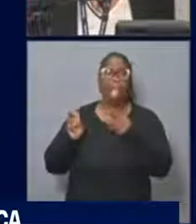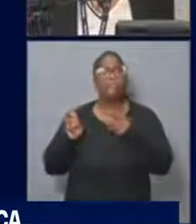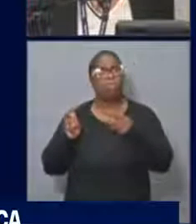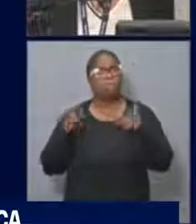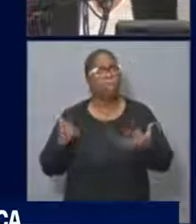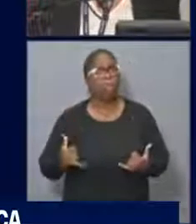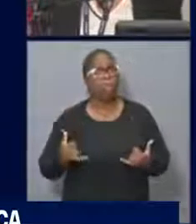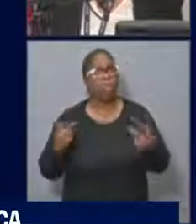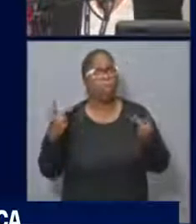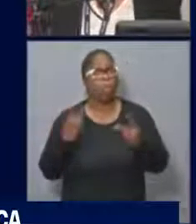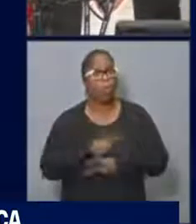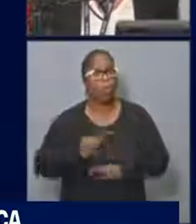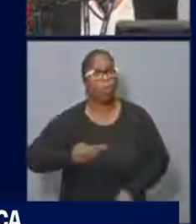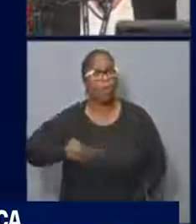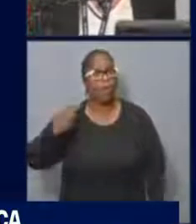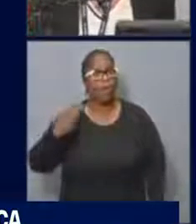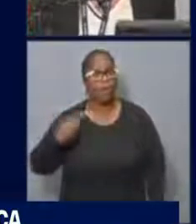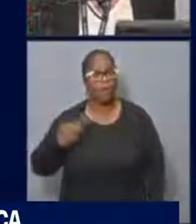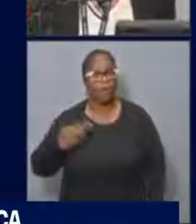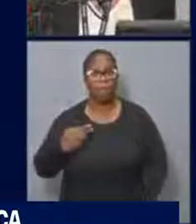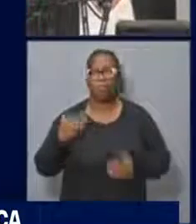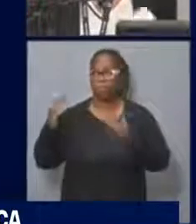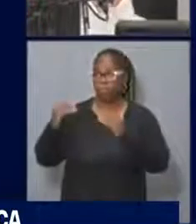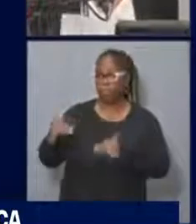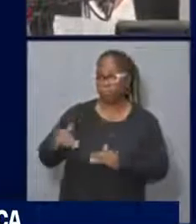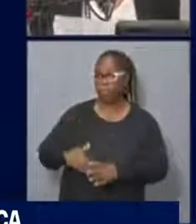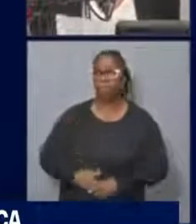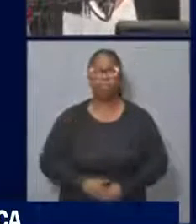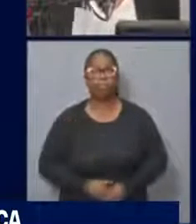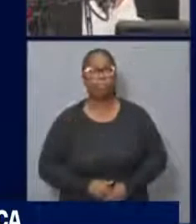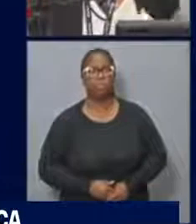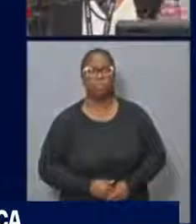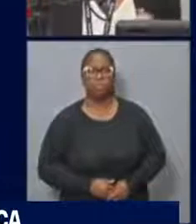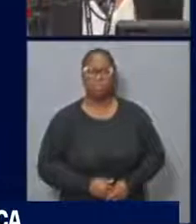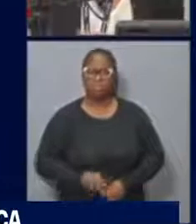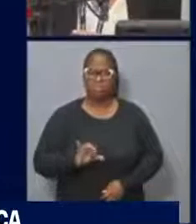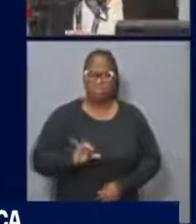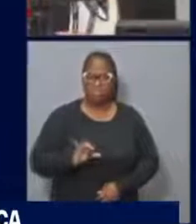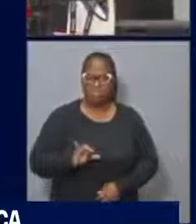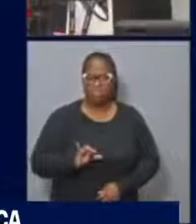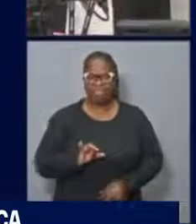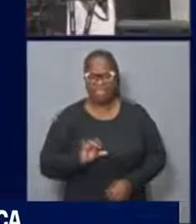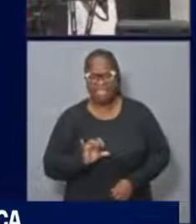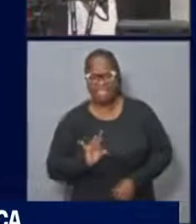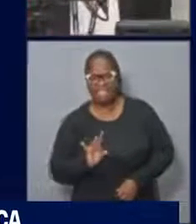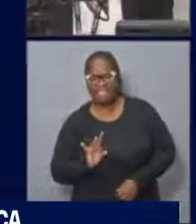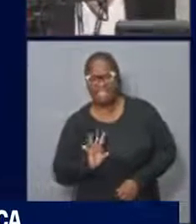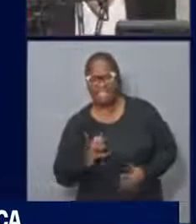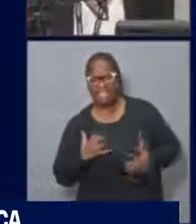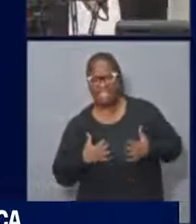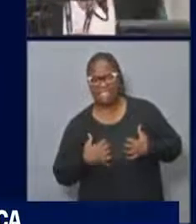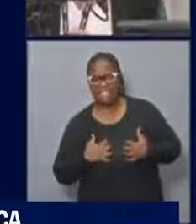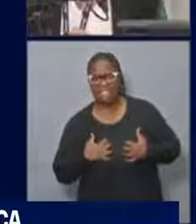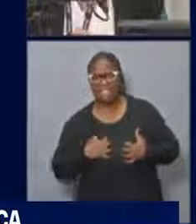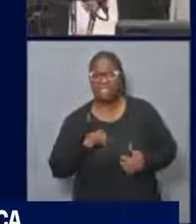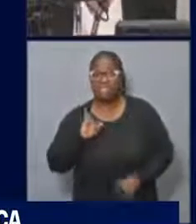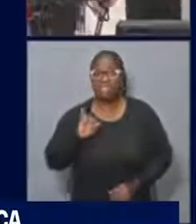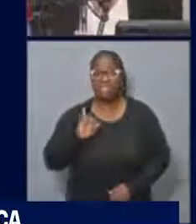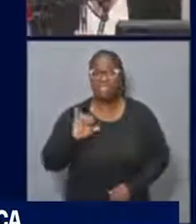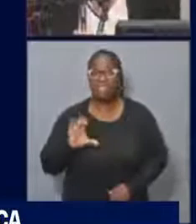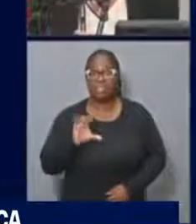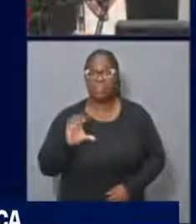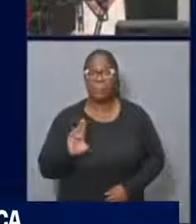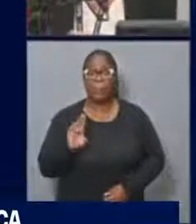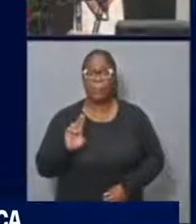before. And I'll take the next slide. And this is troubling because, as you know, care in the ICU